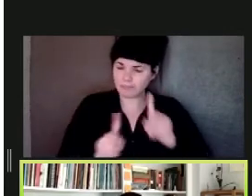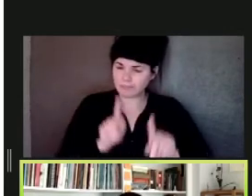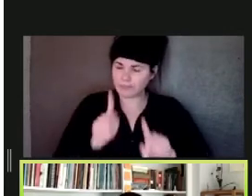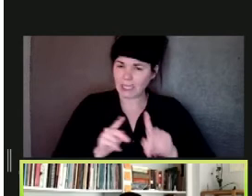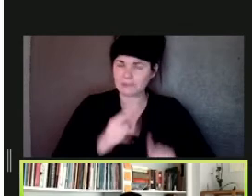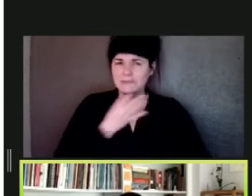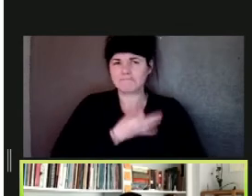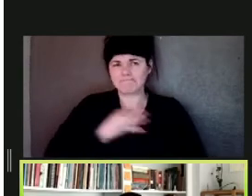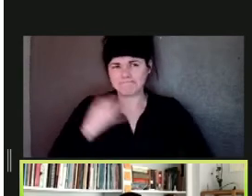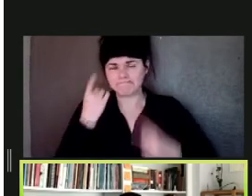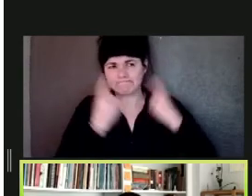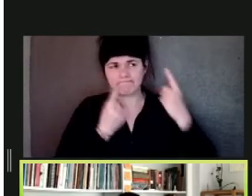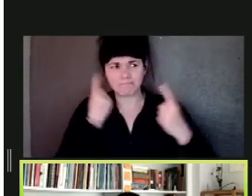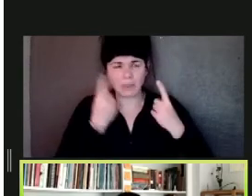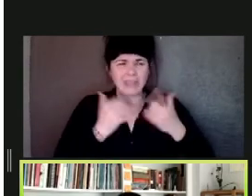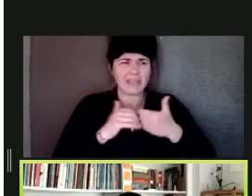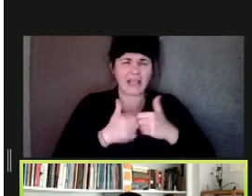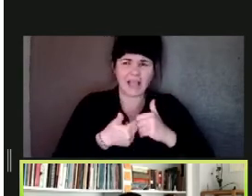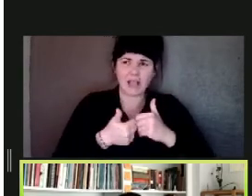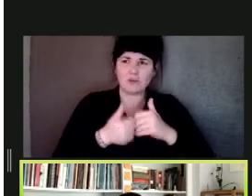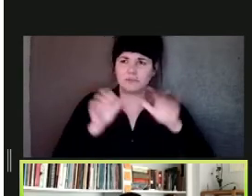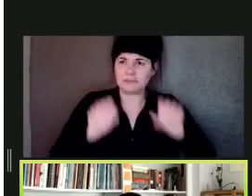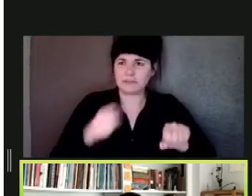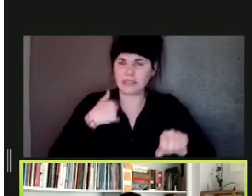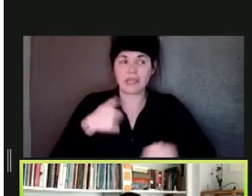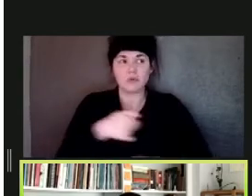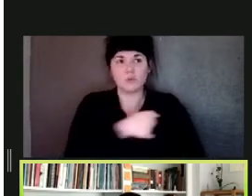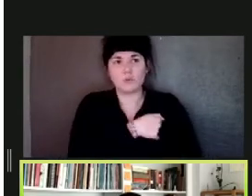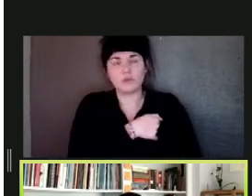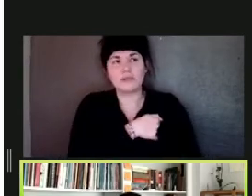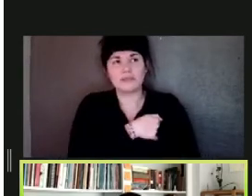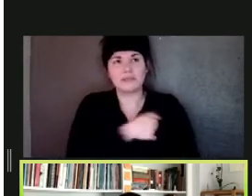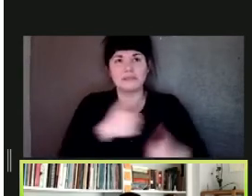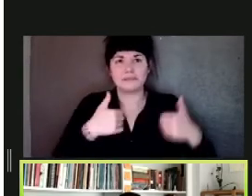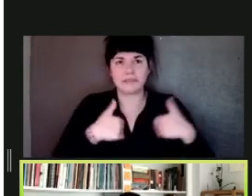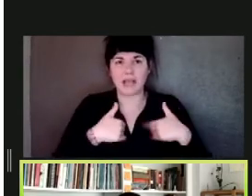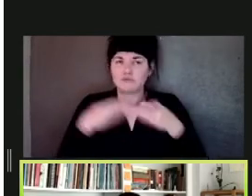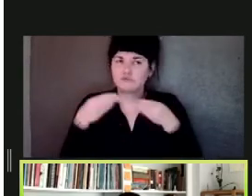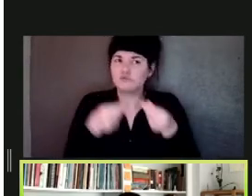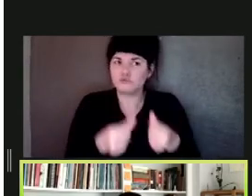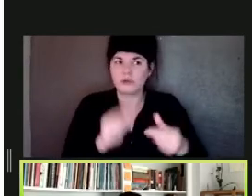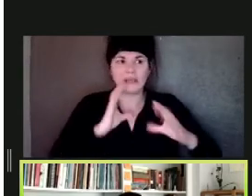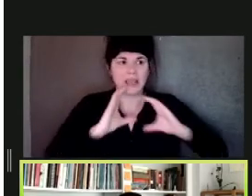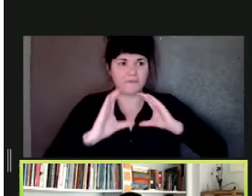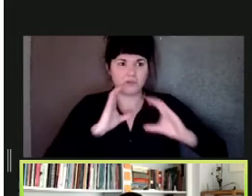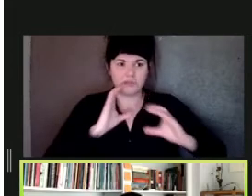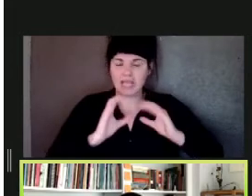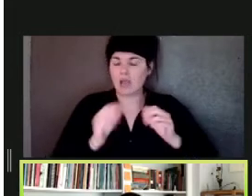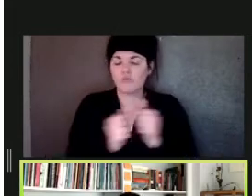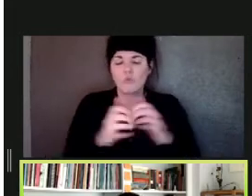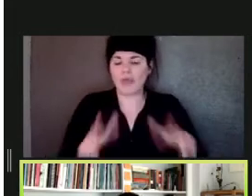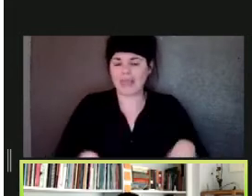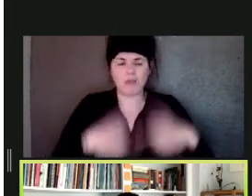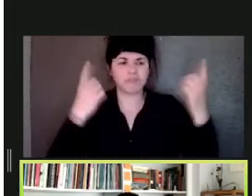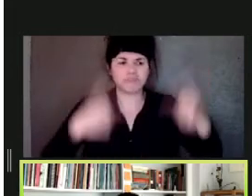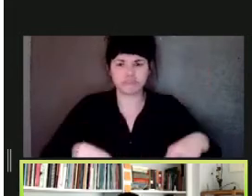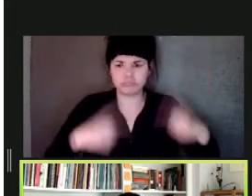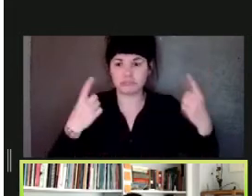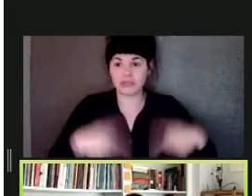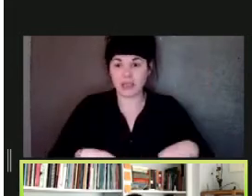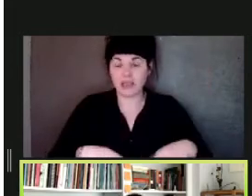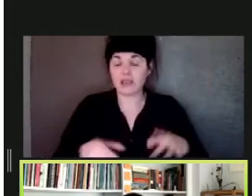good, productive, non-conflicting conversations as we encourage people to be safe